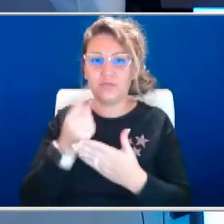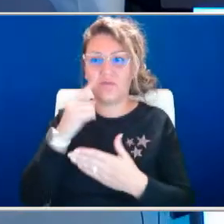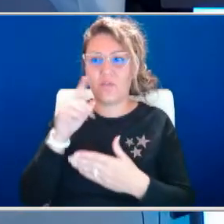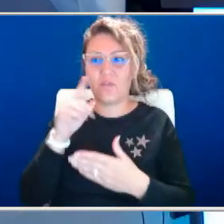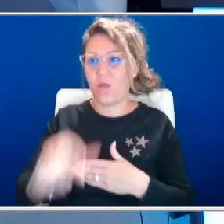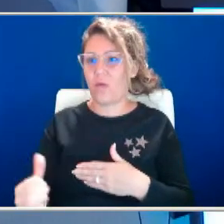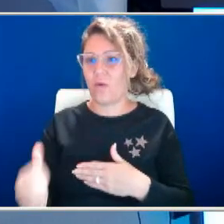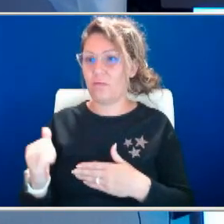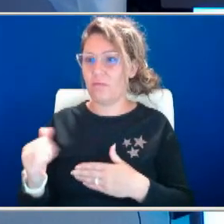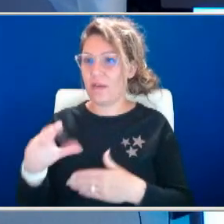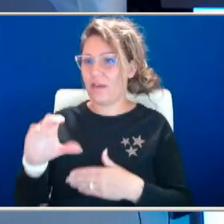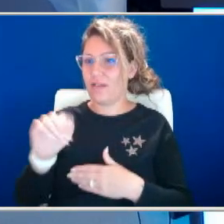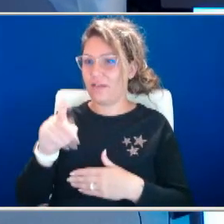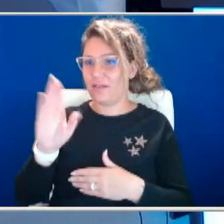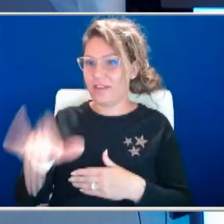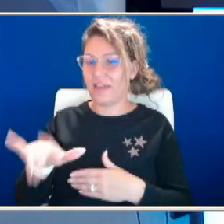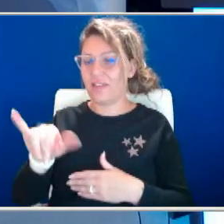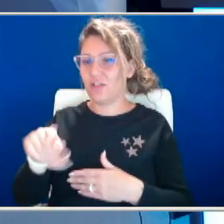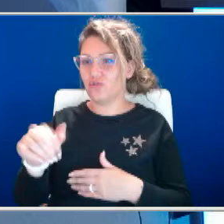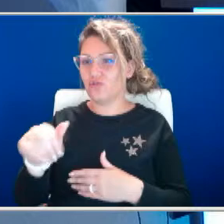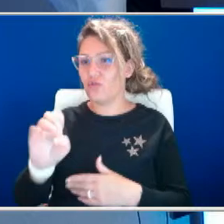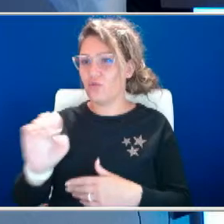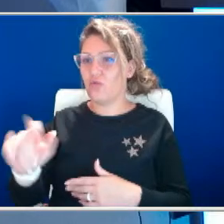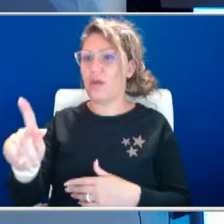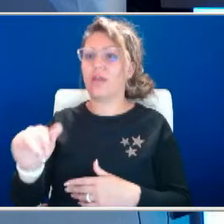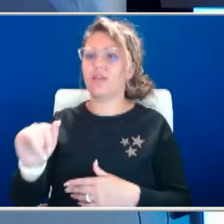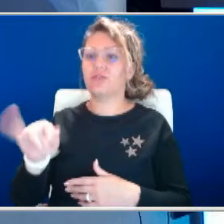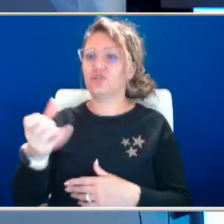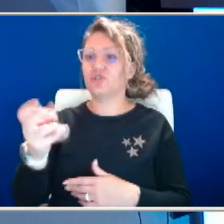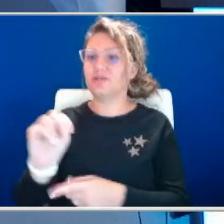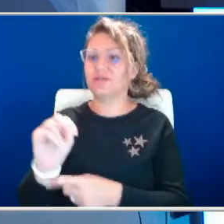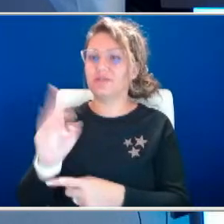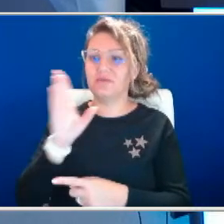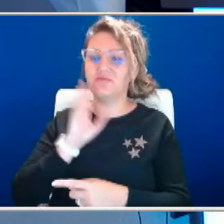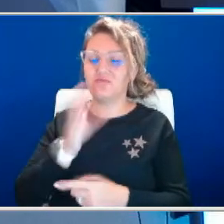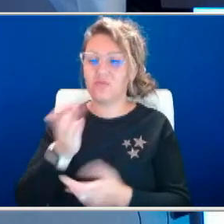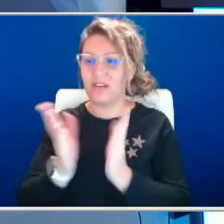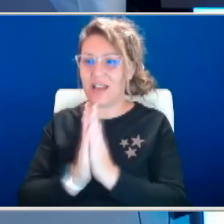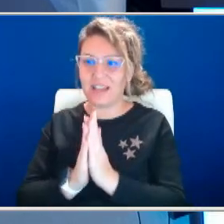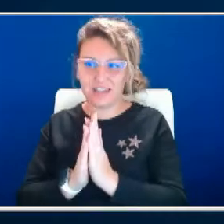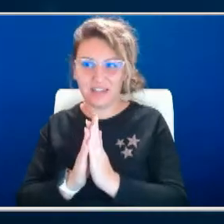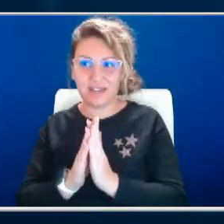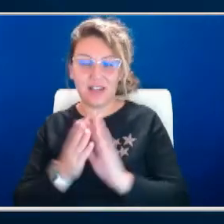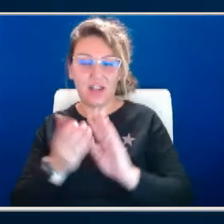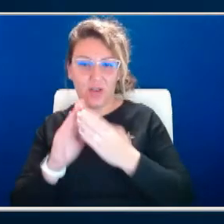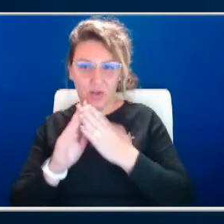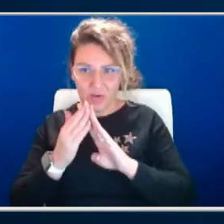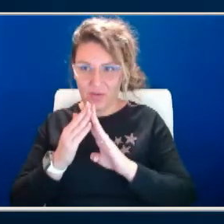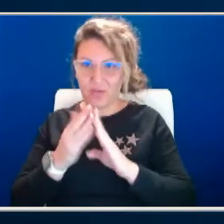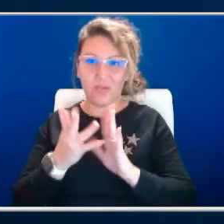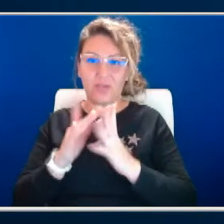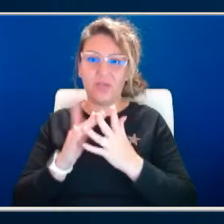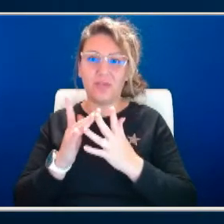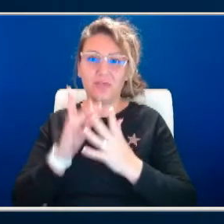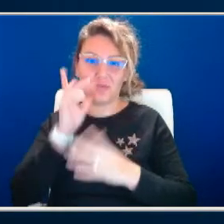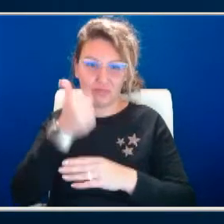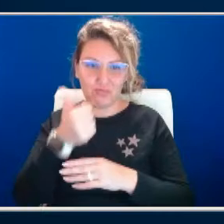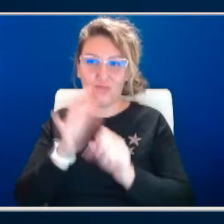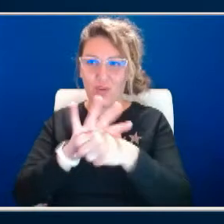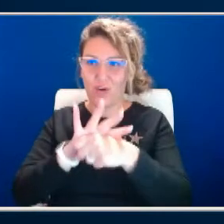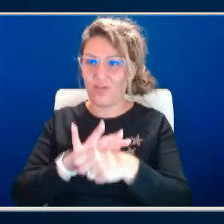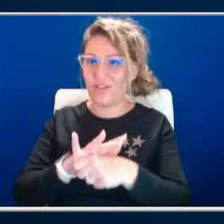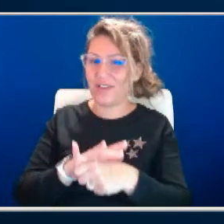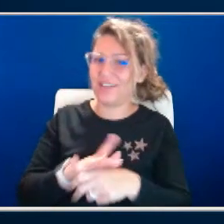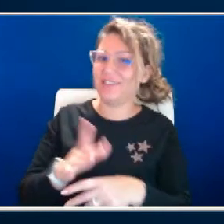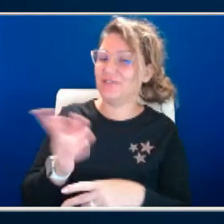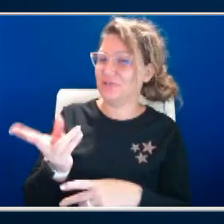stuff. Kathy, Joelle, and Jean, I'm going to promise you we will get to your COVID questions tomorrow. Dr. Hawkinson, you have my word. I'm going to ask you their great questions